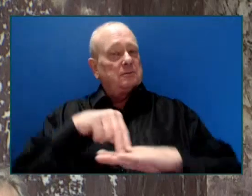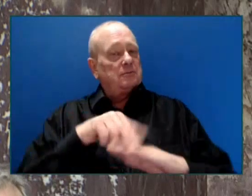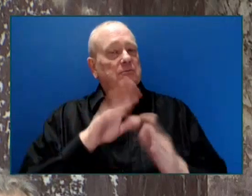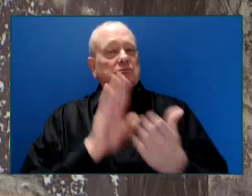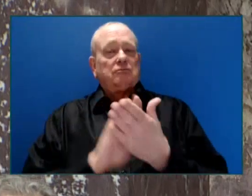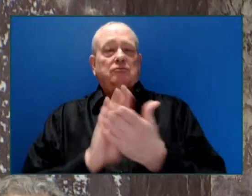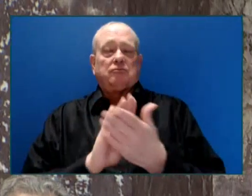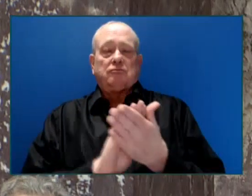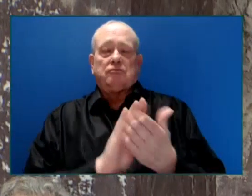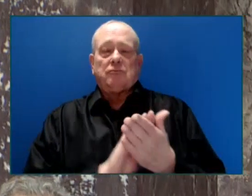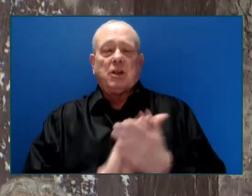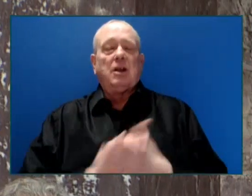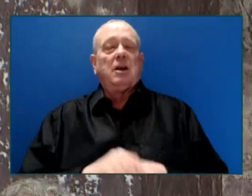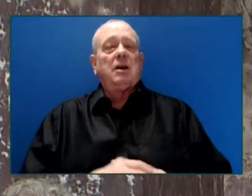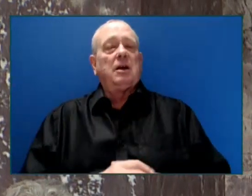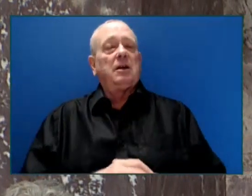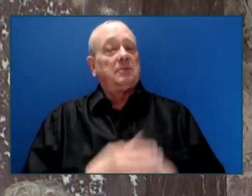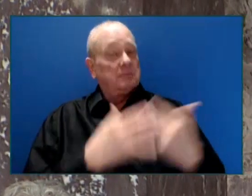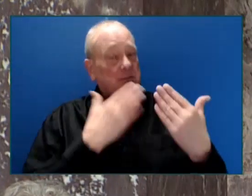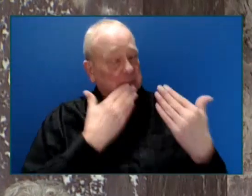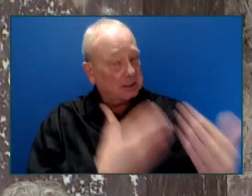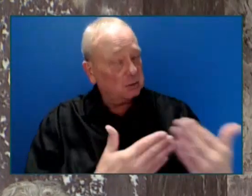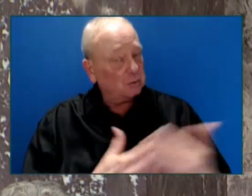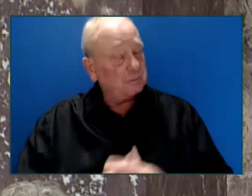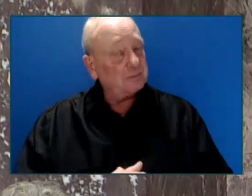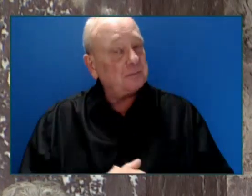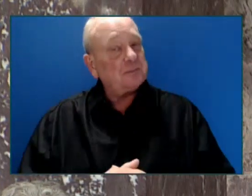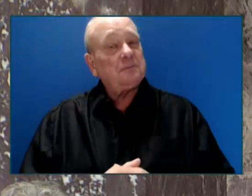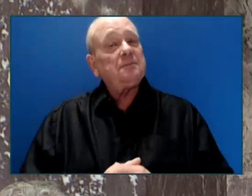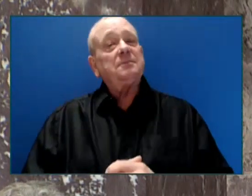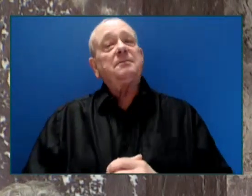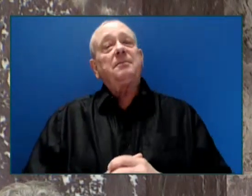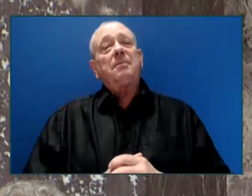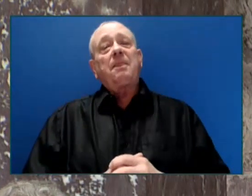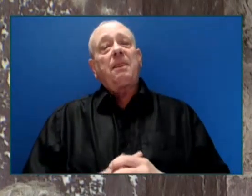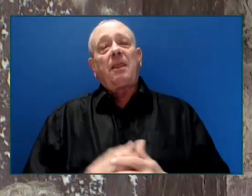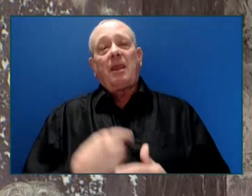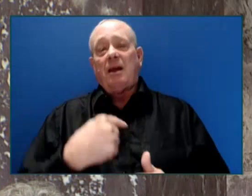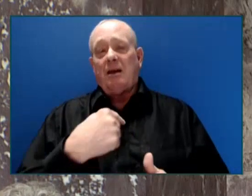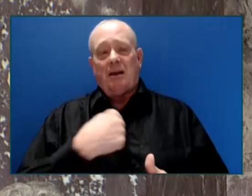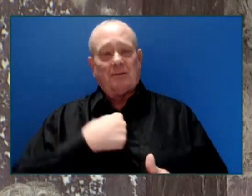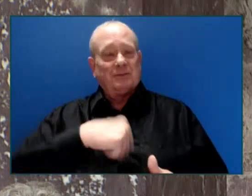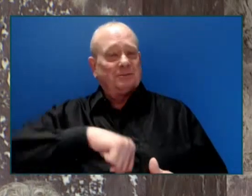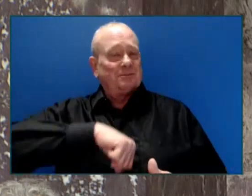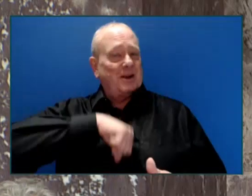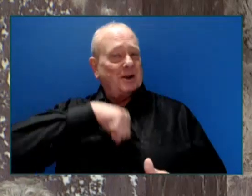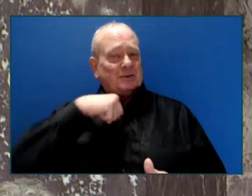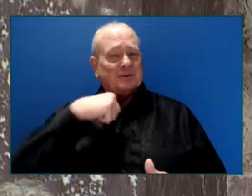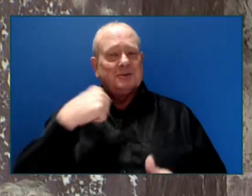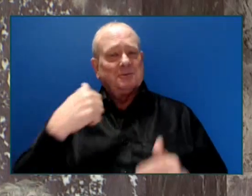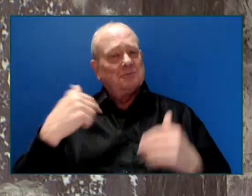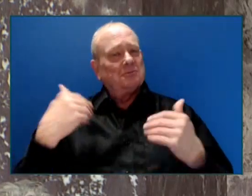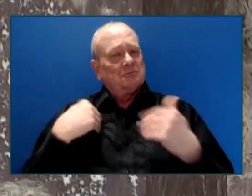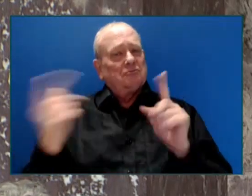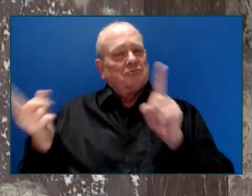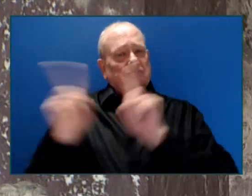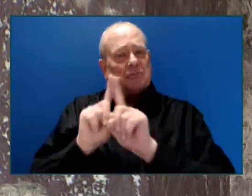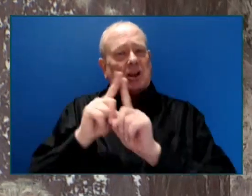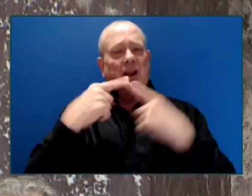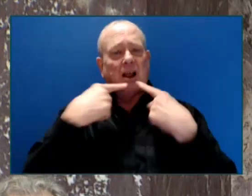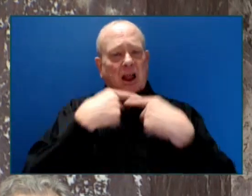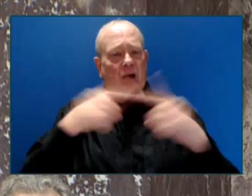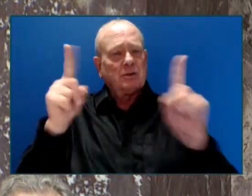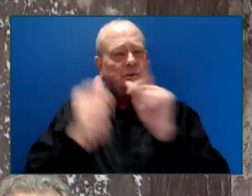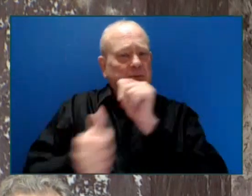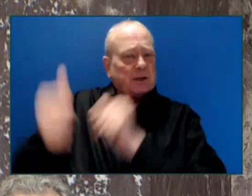Thank you so much, Honourable Speaker, and I was very proud to be able to stand with the Premier to announce our housing strategy, homes for